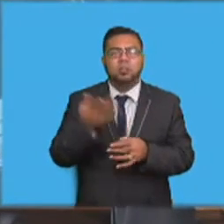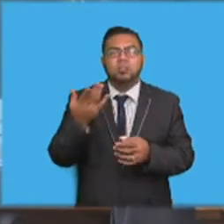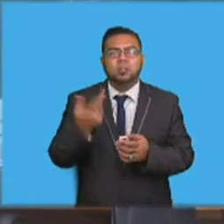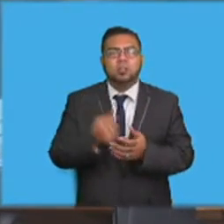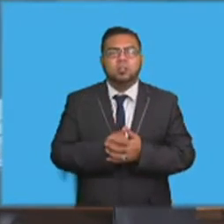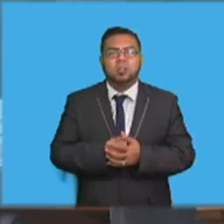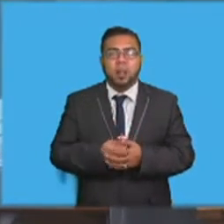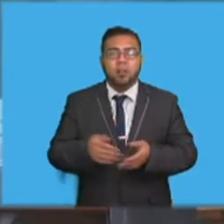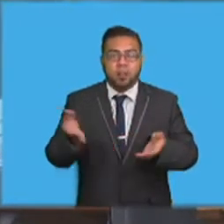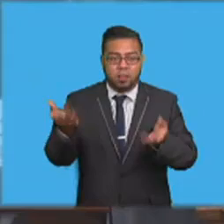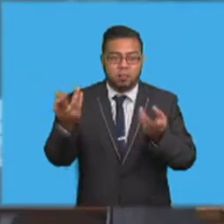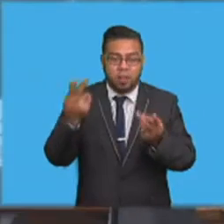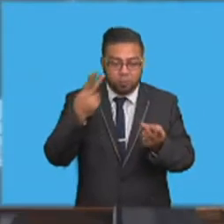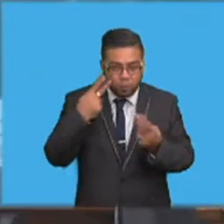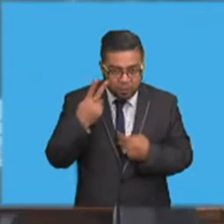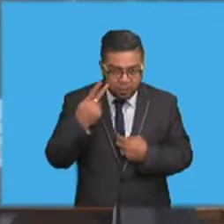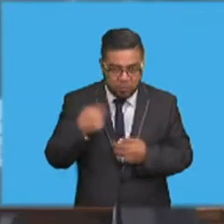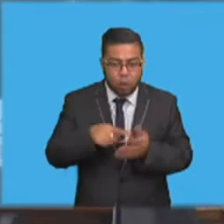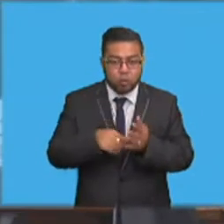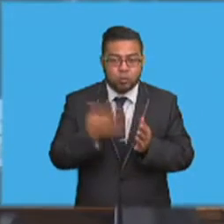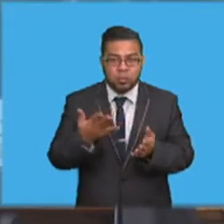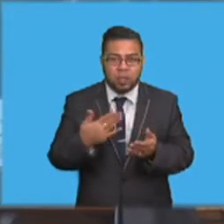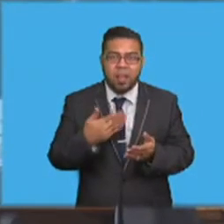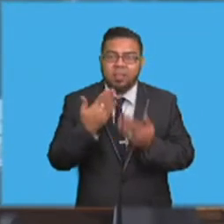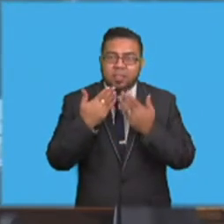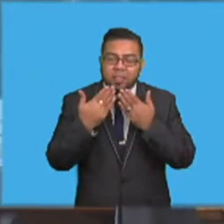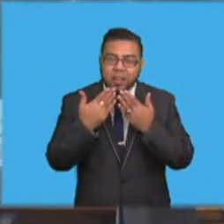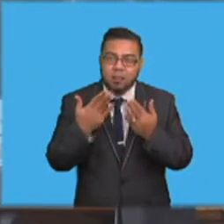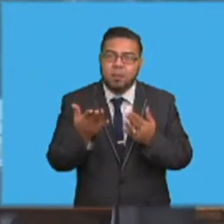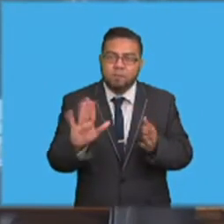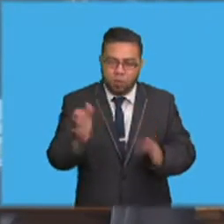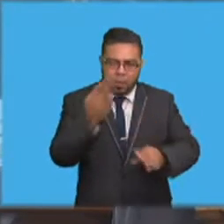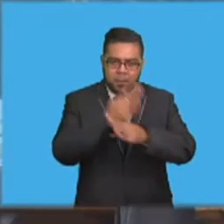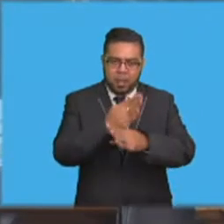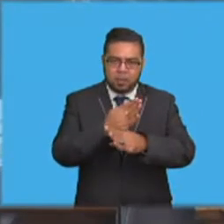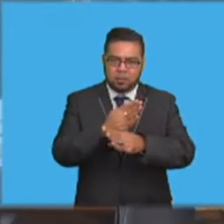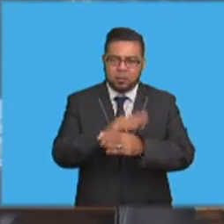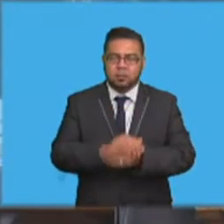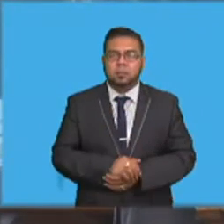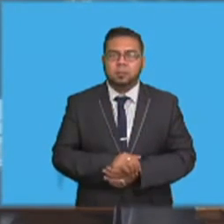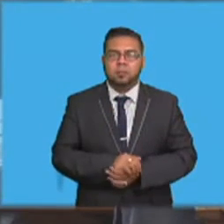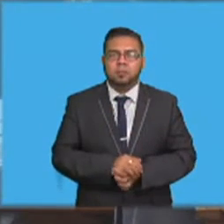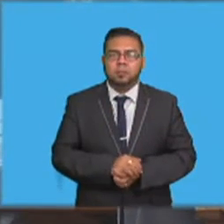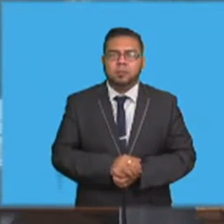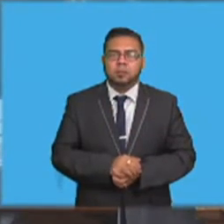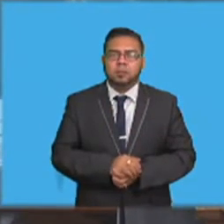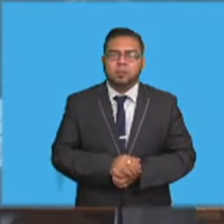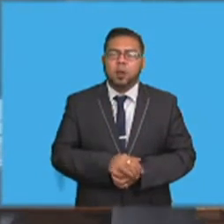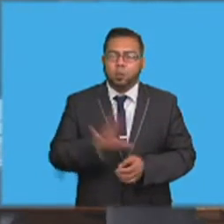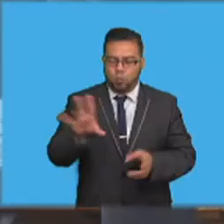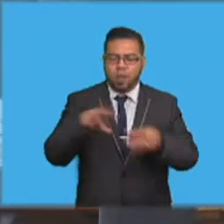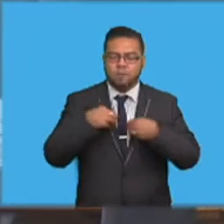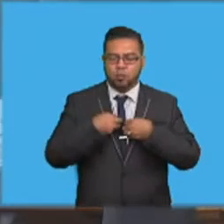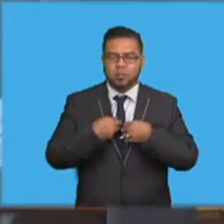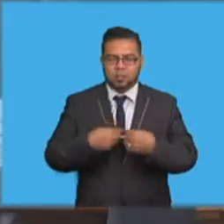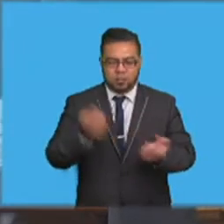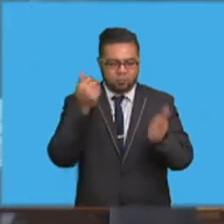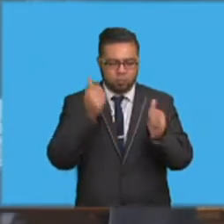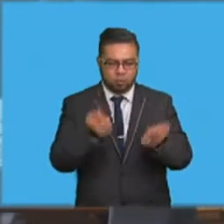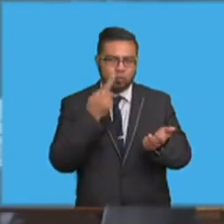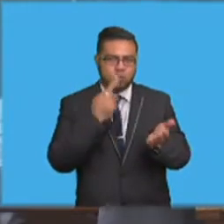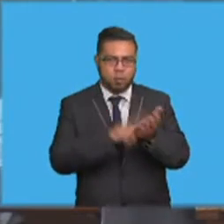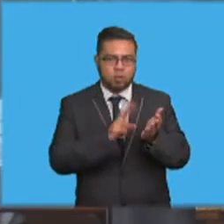to thank me for the ban and the alternatives that fishery is providing. We have received positive reports of